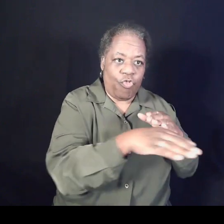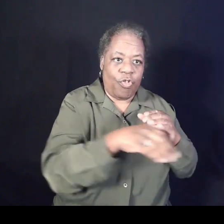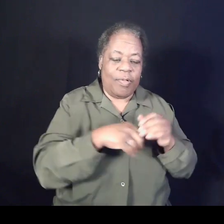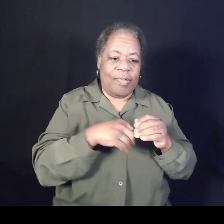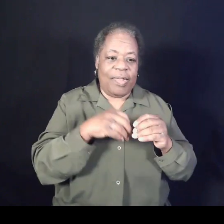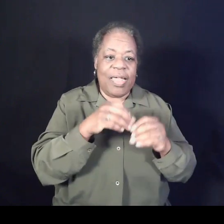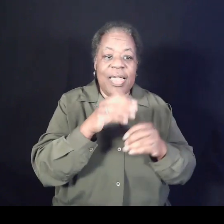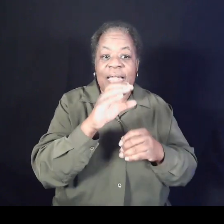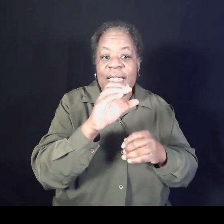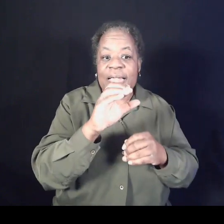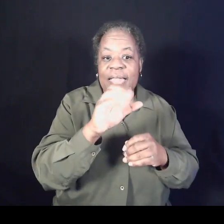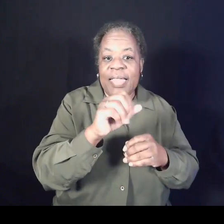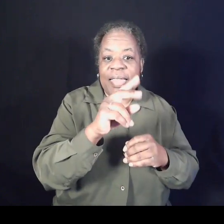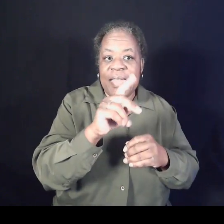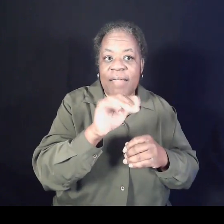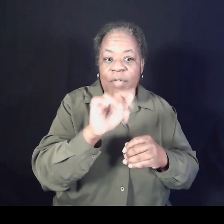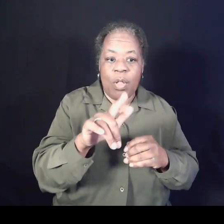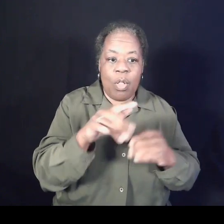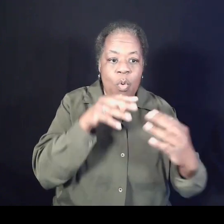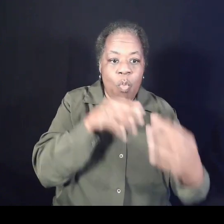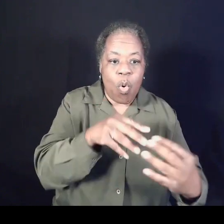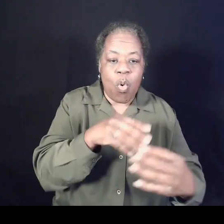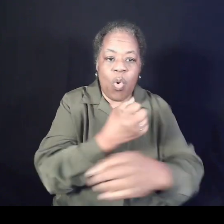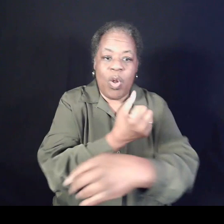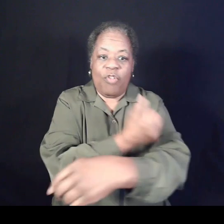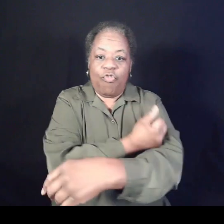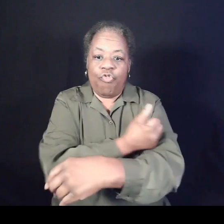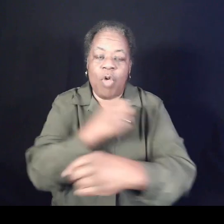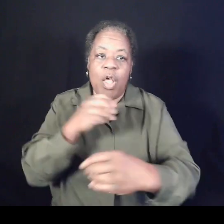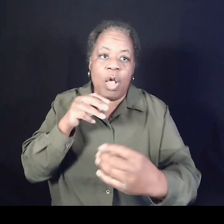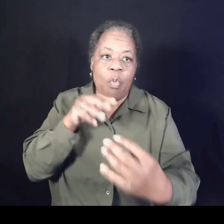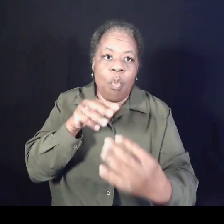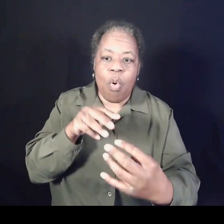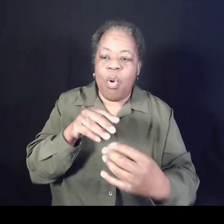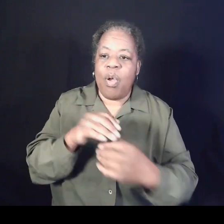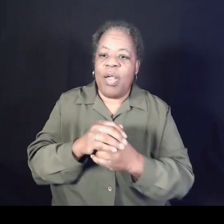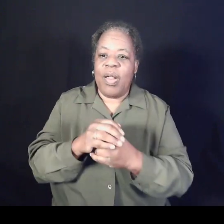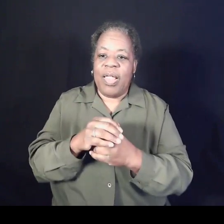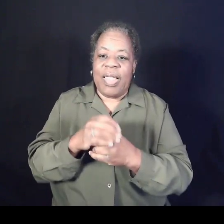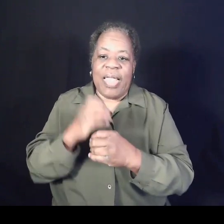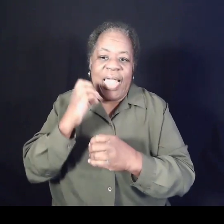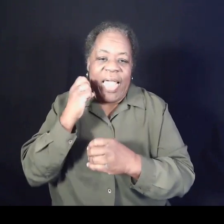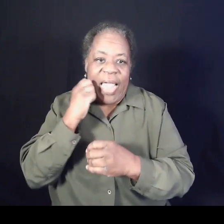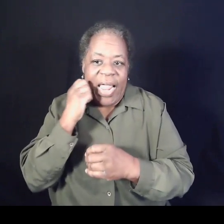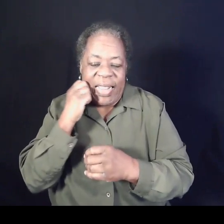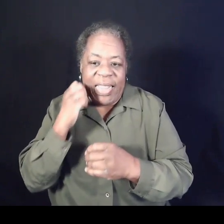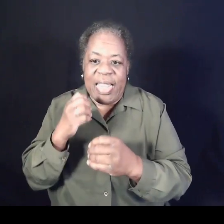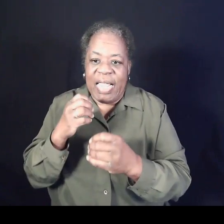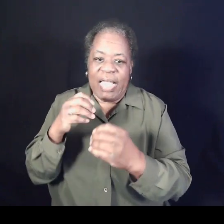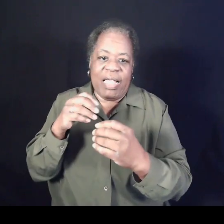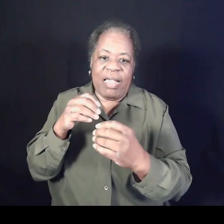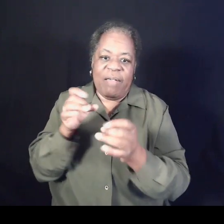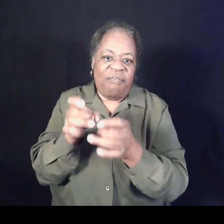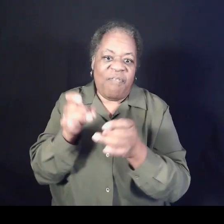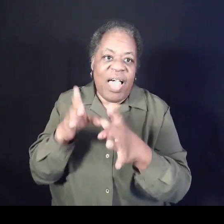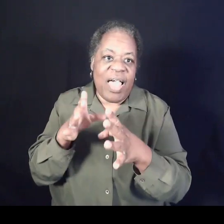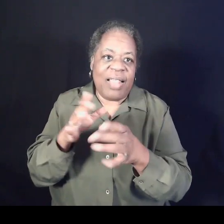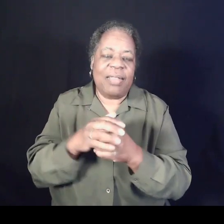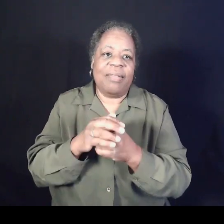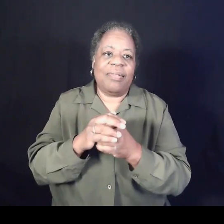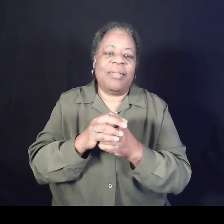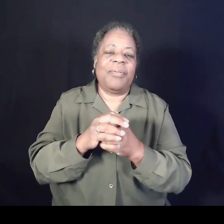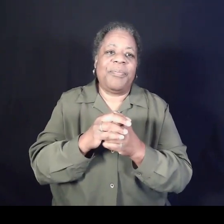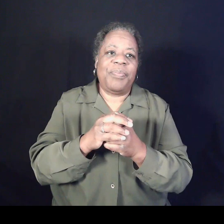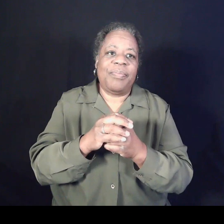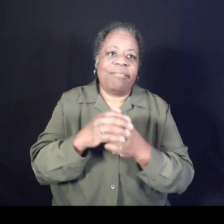wars, drug wars, ethnic violence, and acts of aggression. But no matter which category a particular conflict